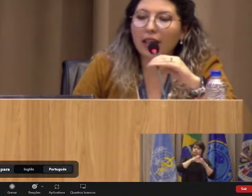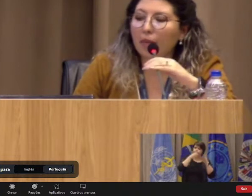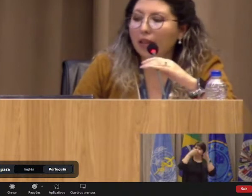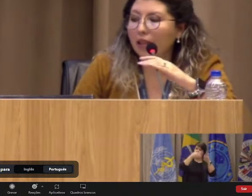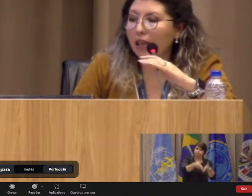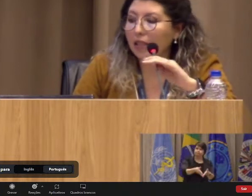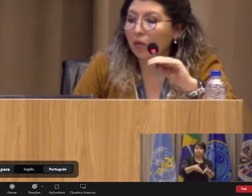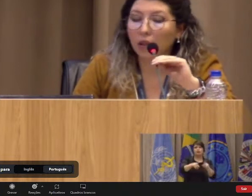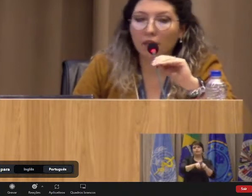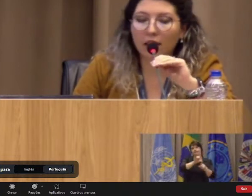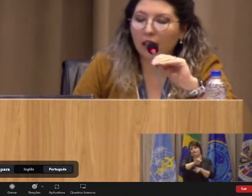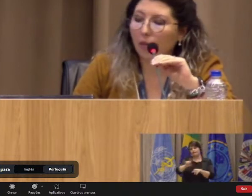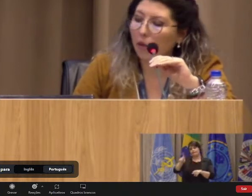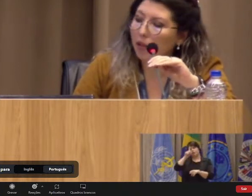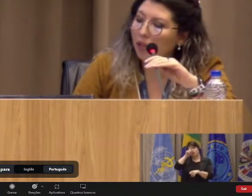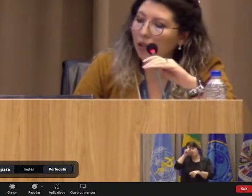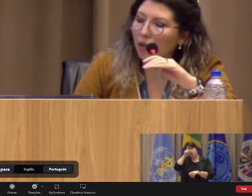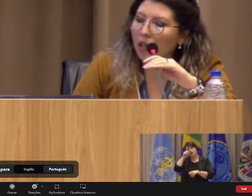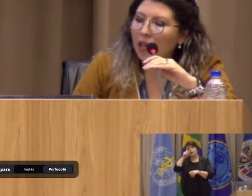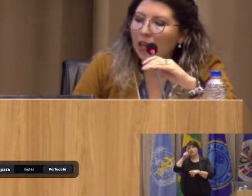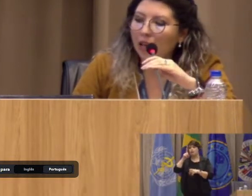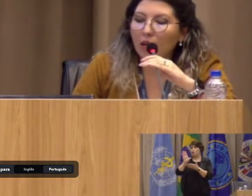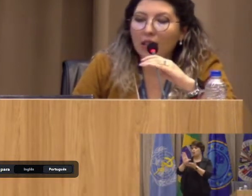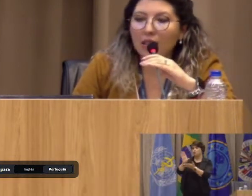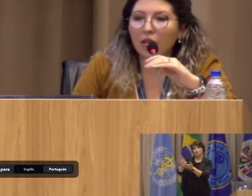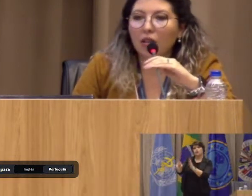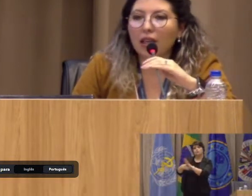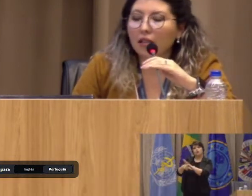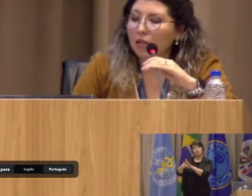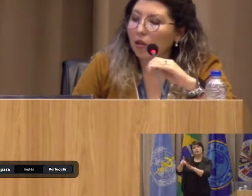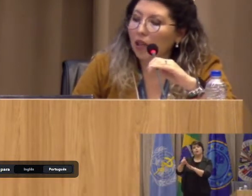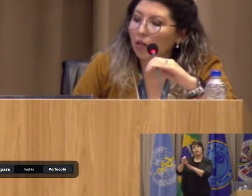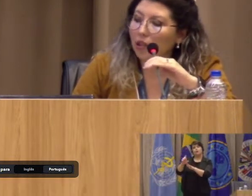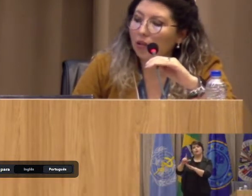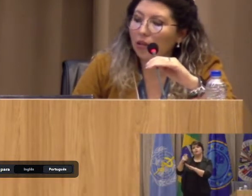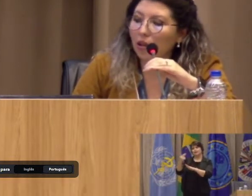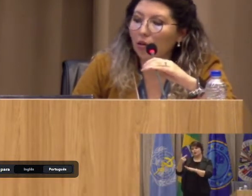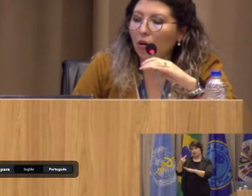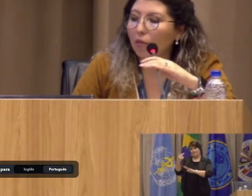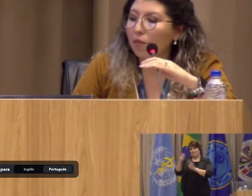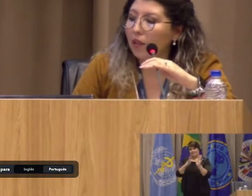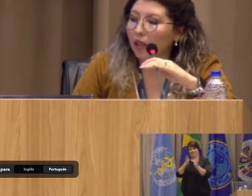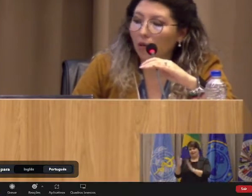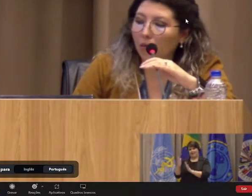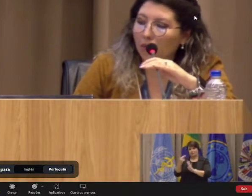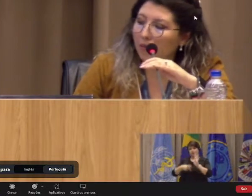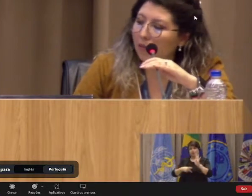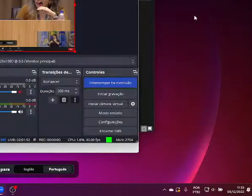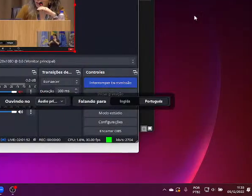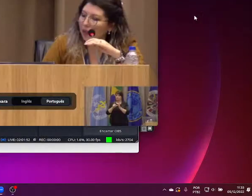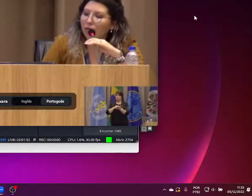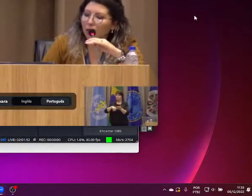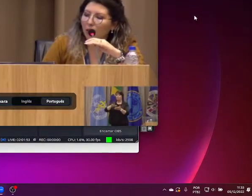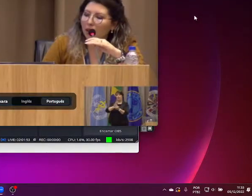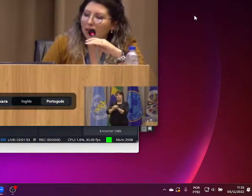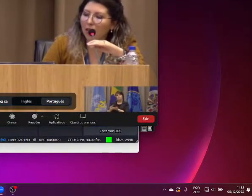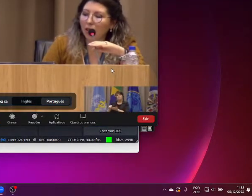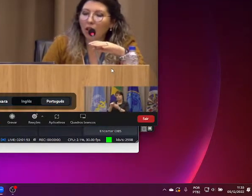focus points in every capital, the consultants for every project,